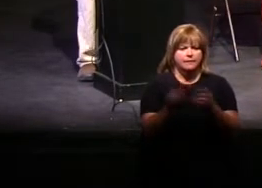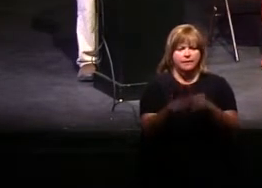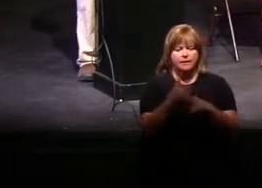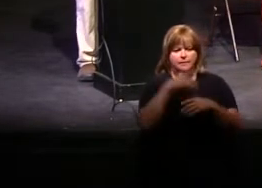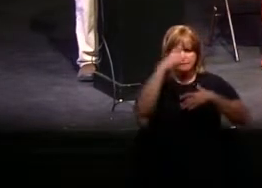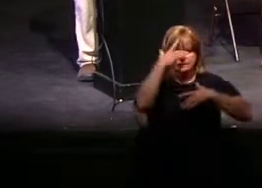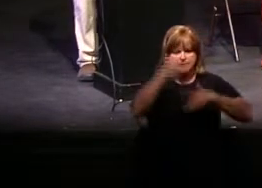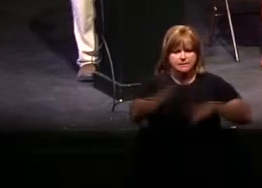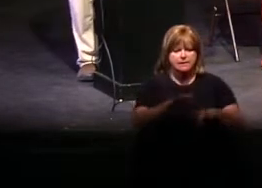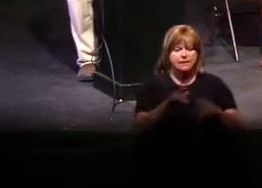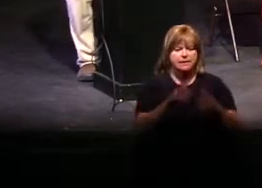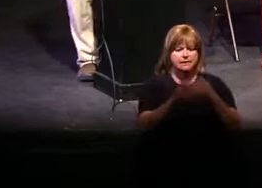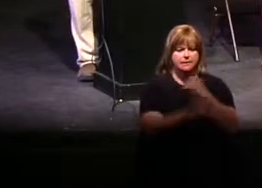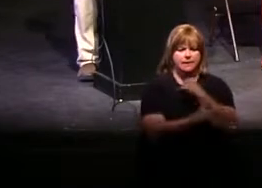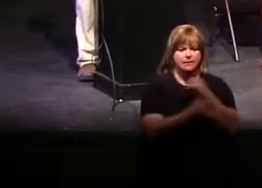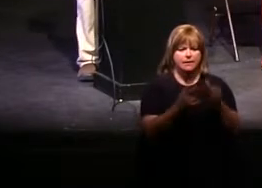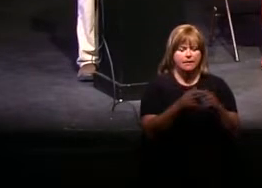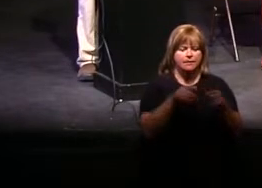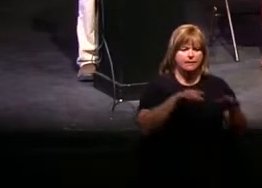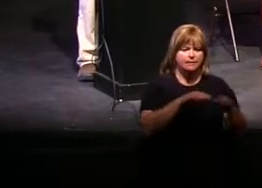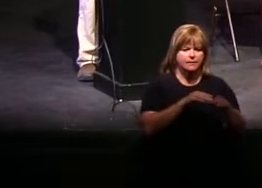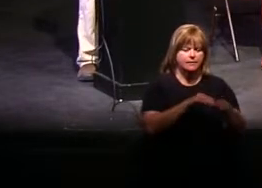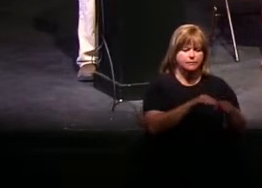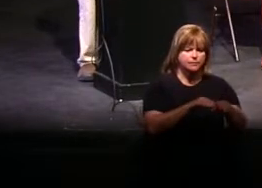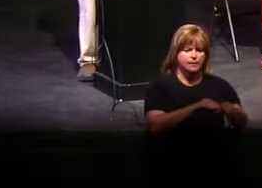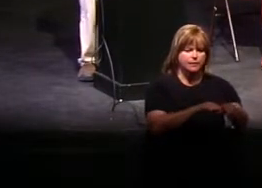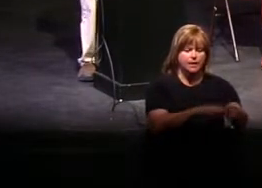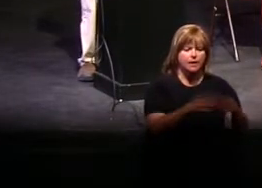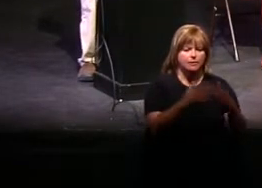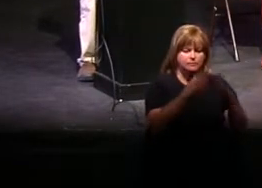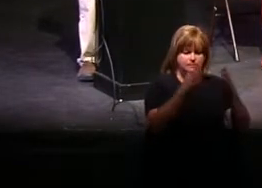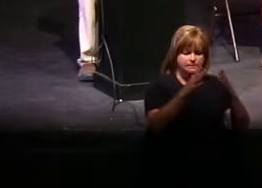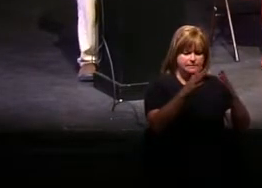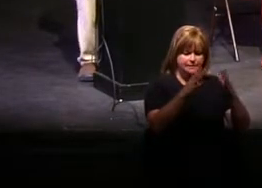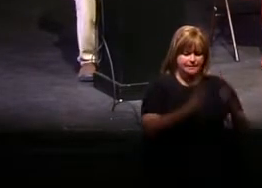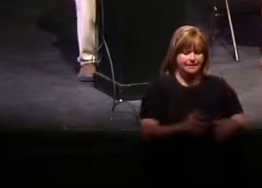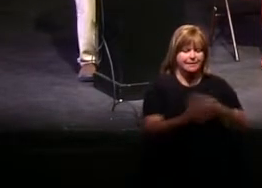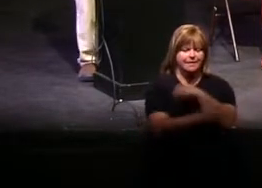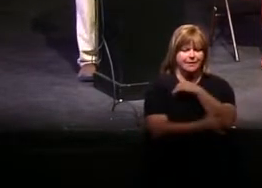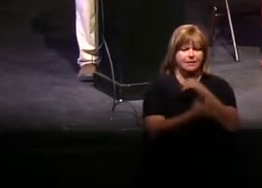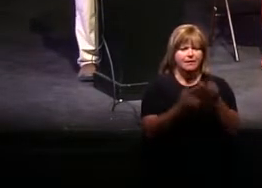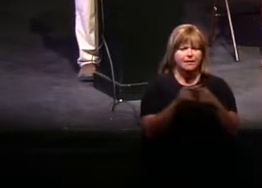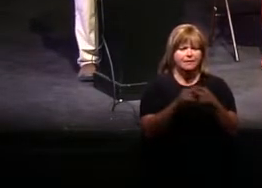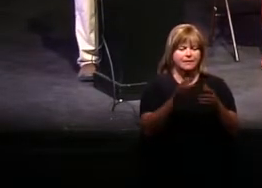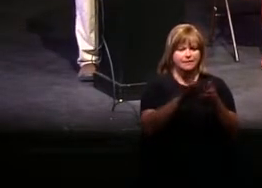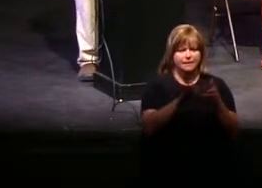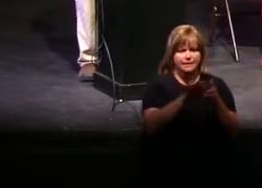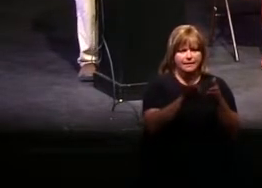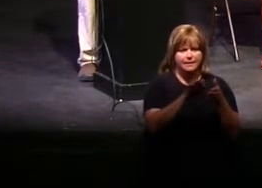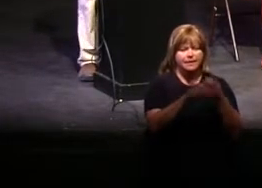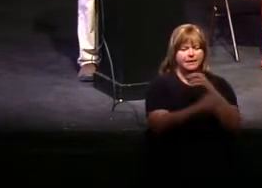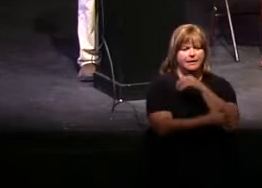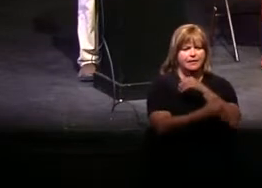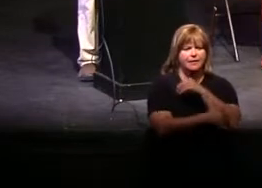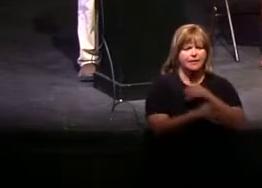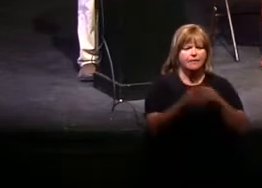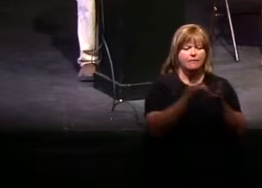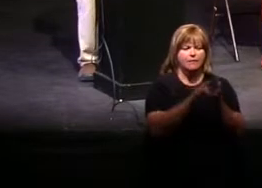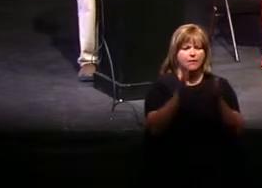Yahweh trailer house county, unassisted living, county of the gospels and the penthouse under the